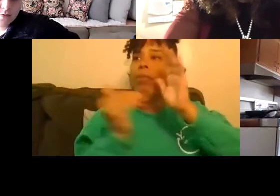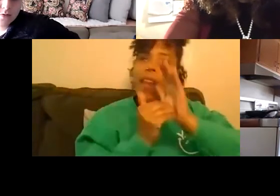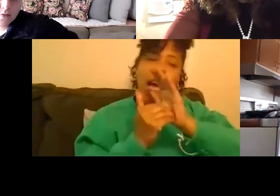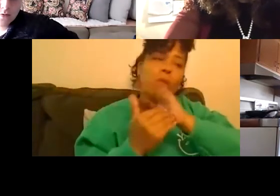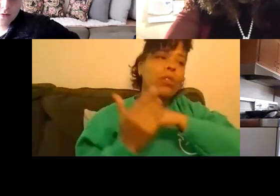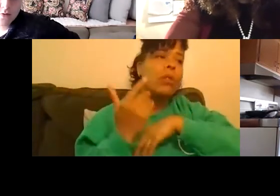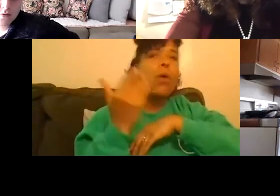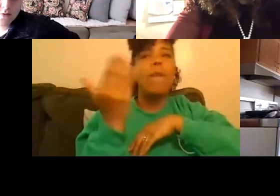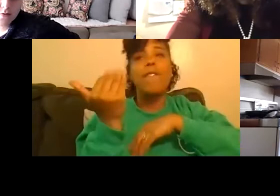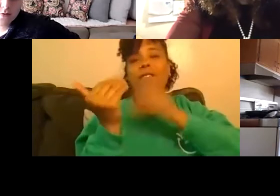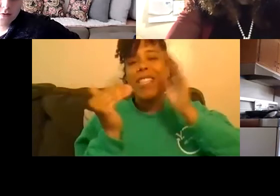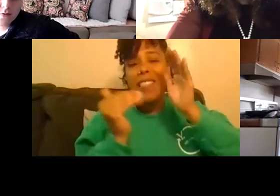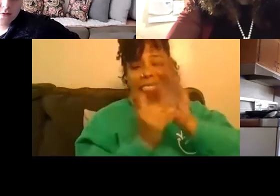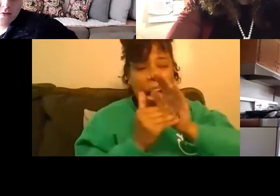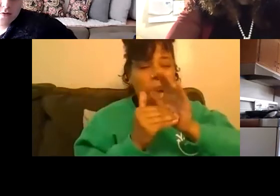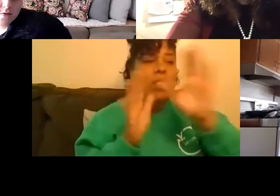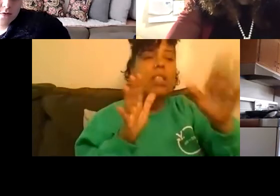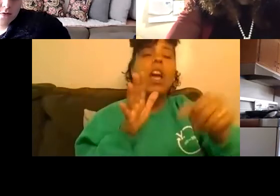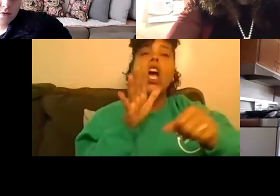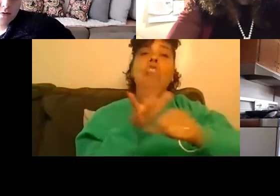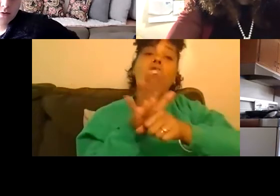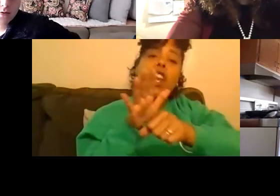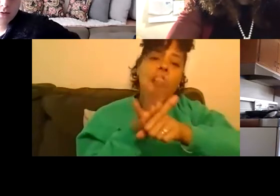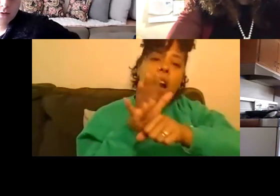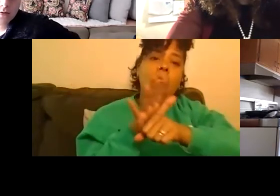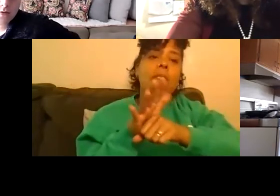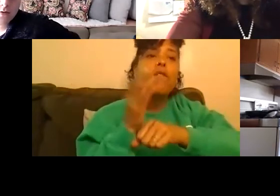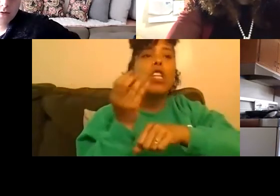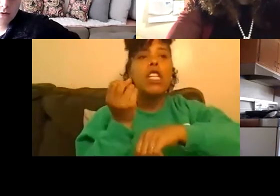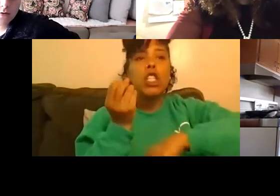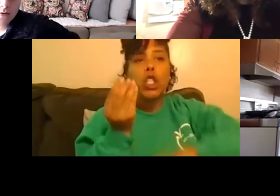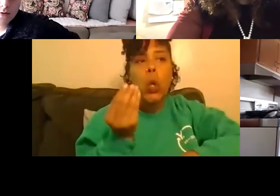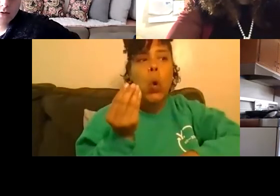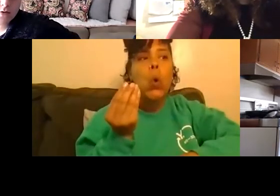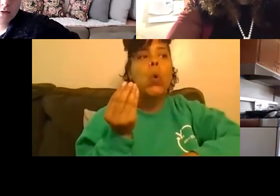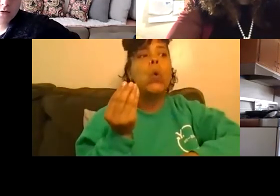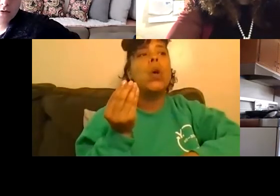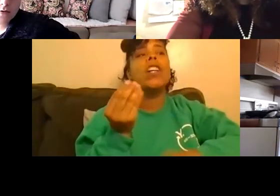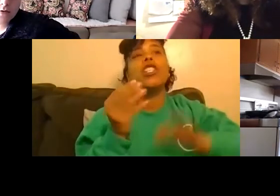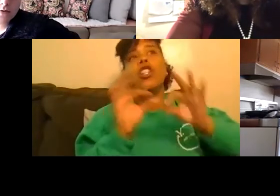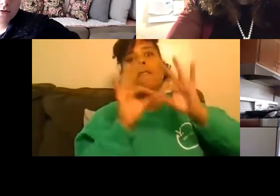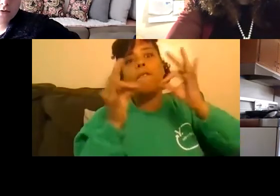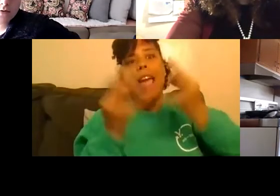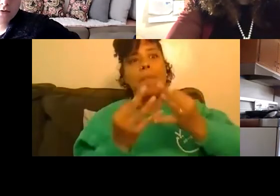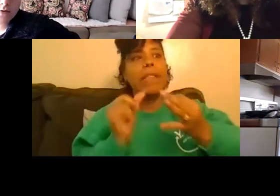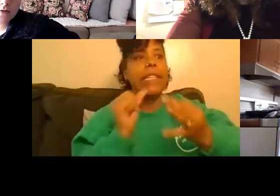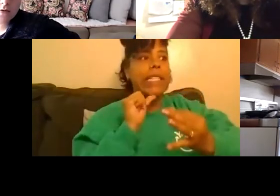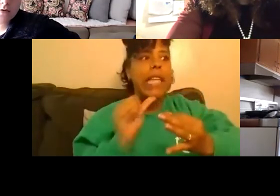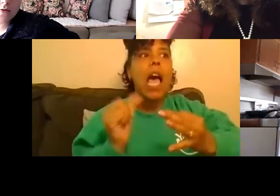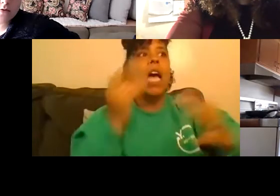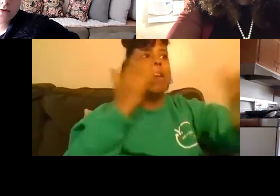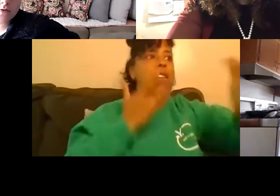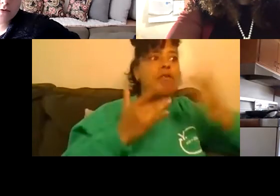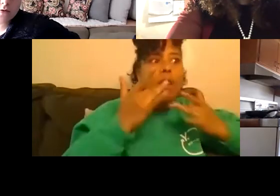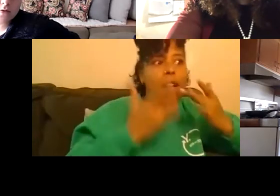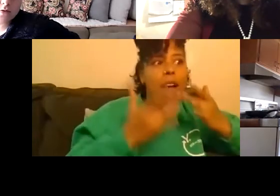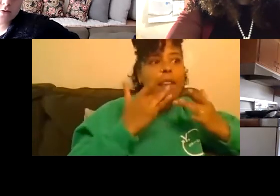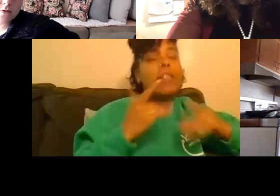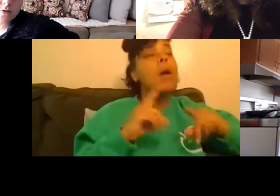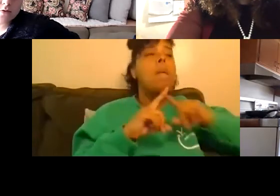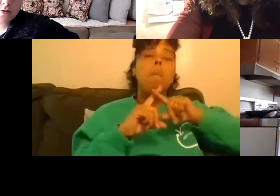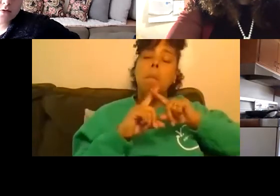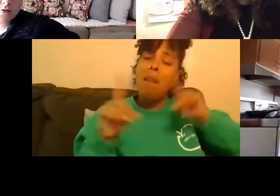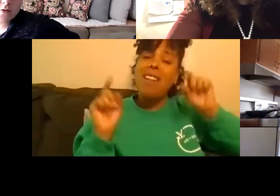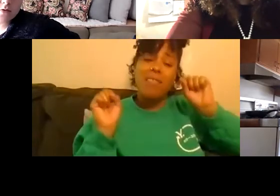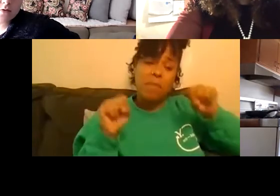15,000, just enough so that you're not a burden on your family. But it can be done. I